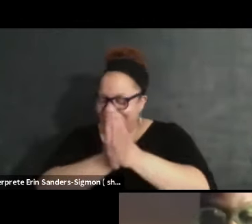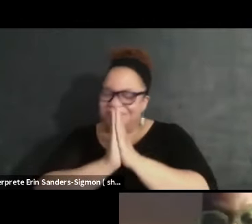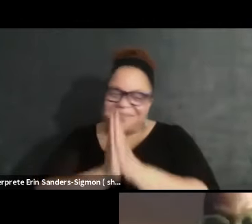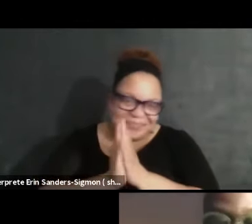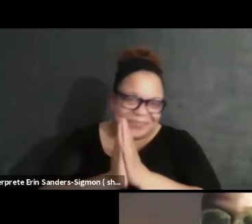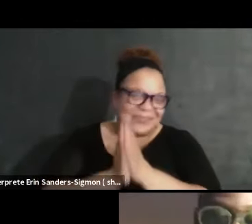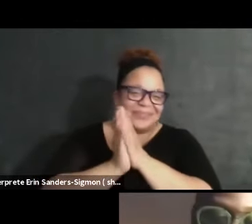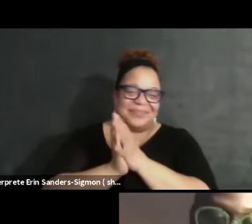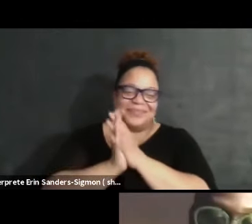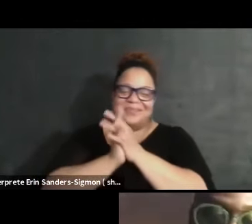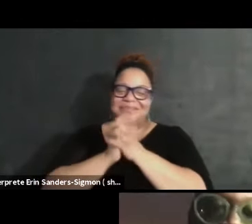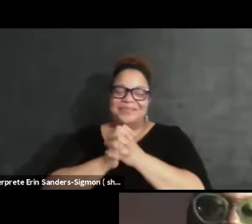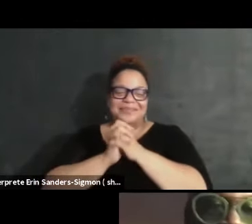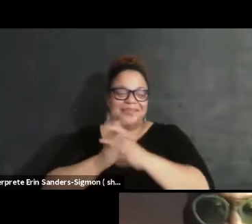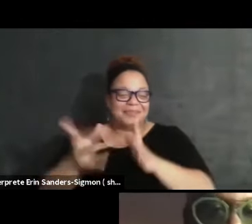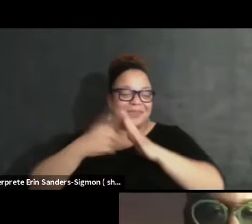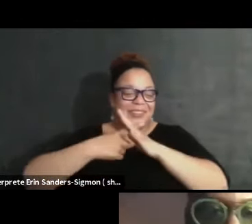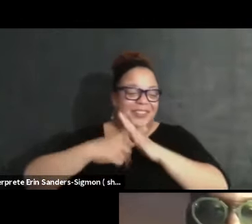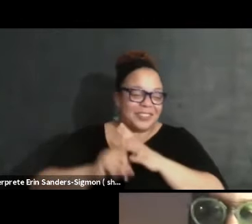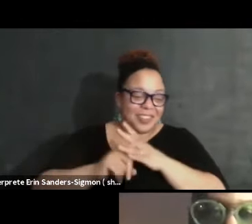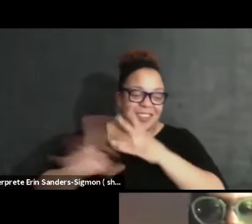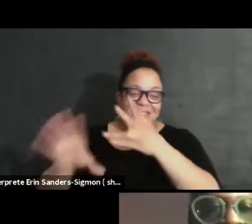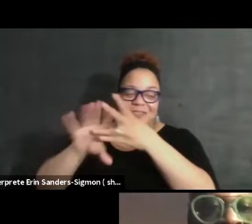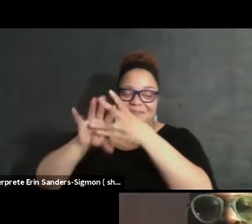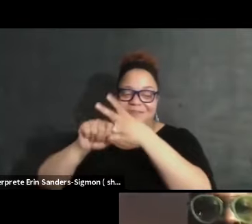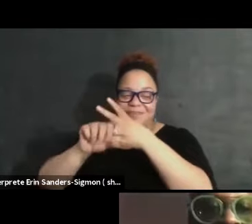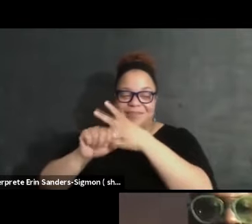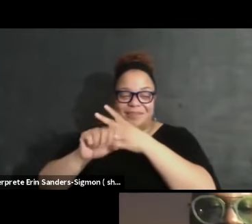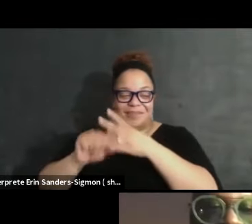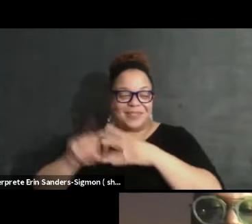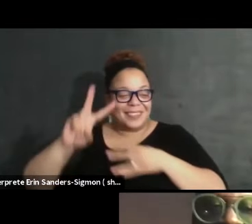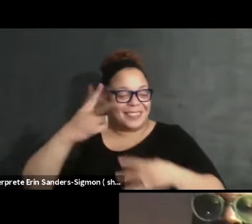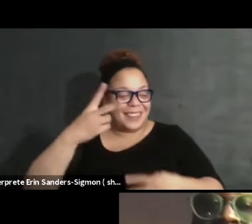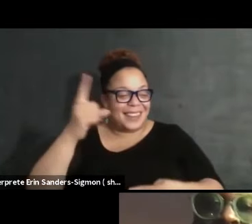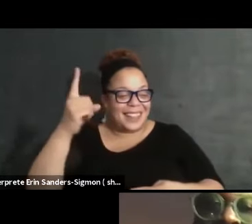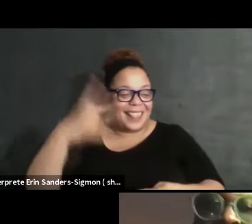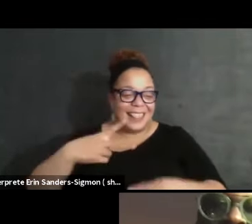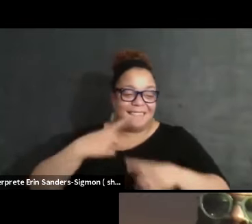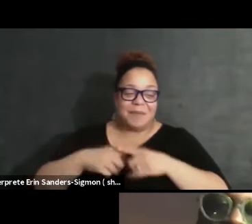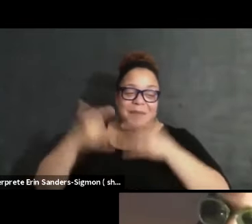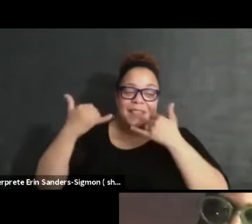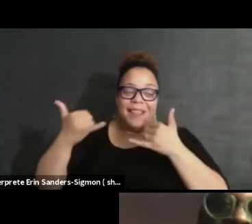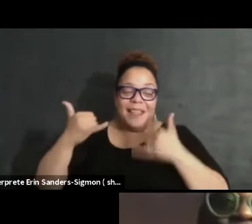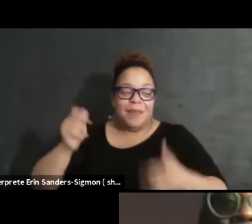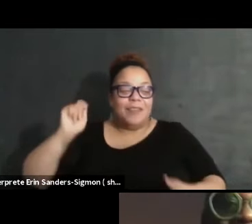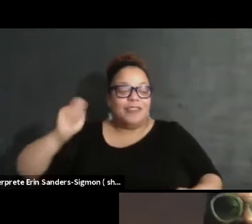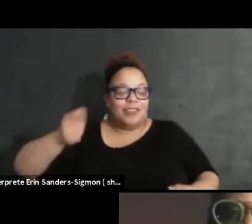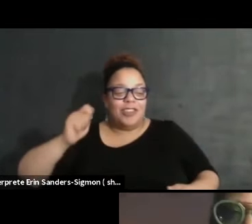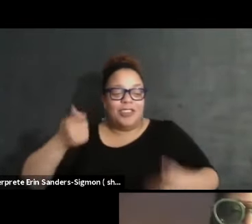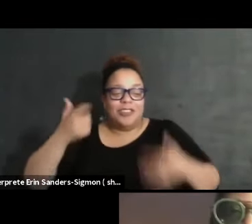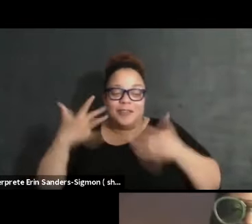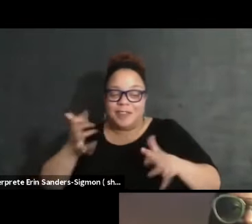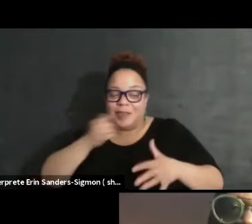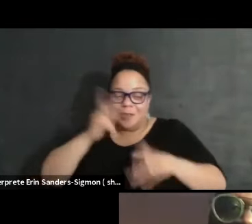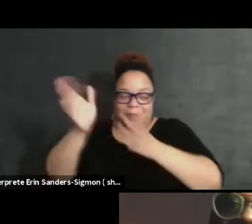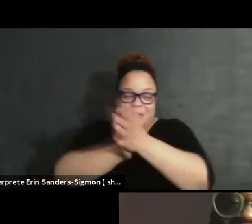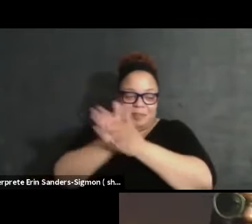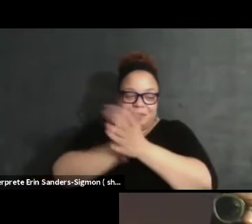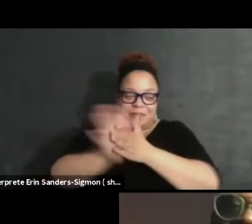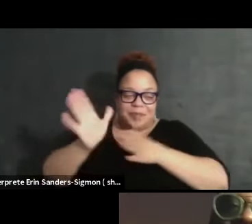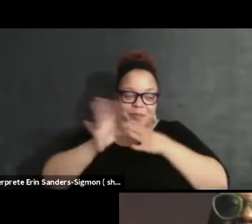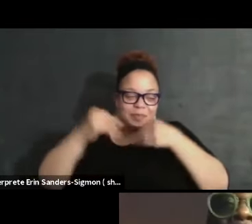this slam. We are going to warm these judges up with a calibration poet for the second half. Y'all,